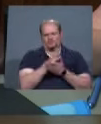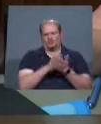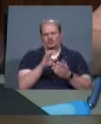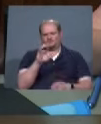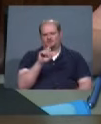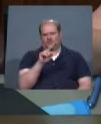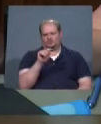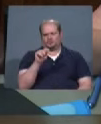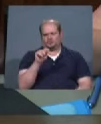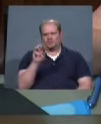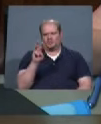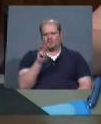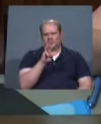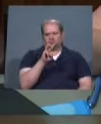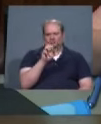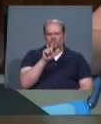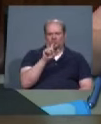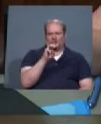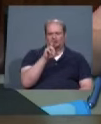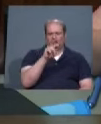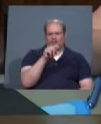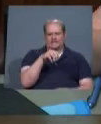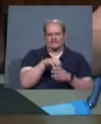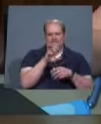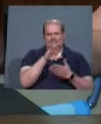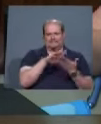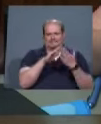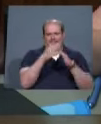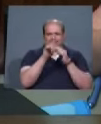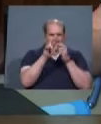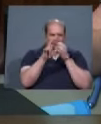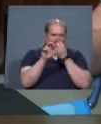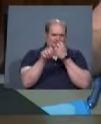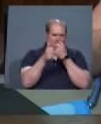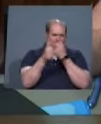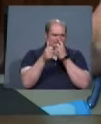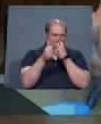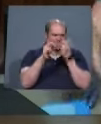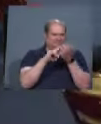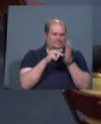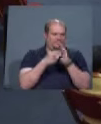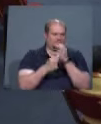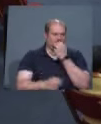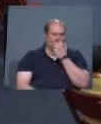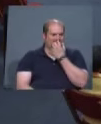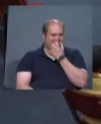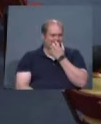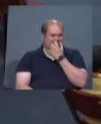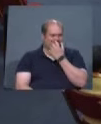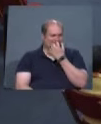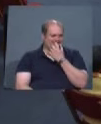Street located west of Walnut Street in the city of Little Rock, Arkansas, and for other purposes.